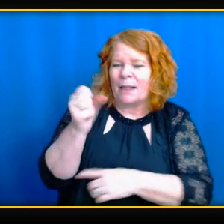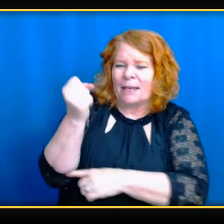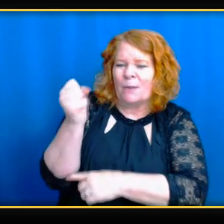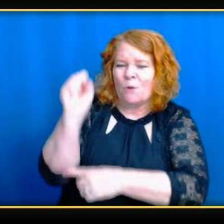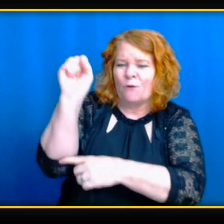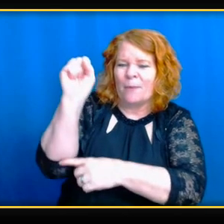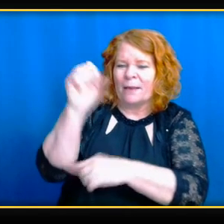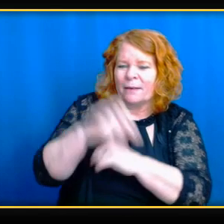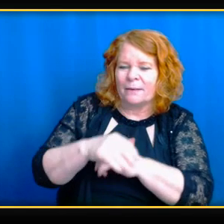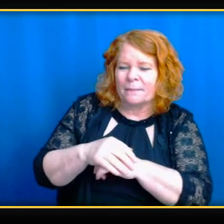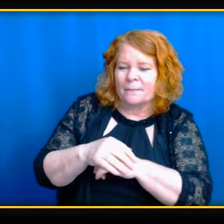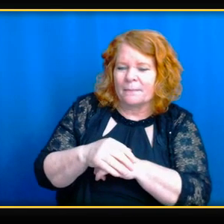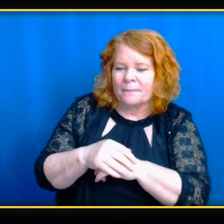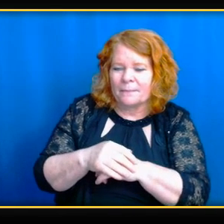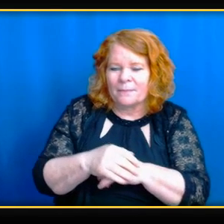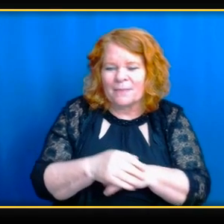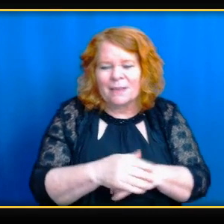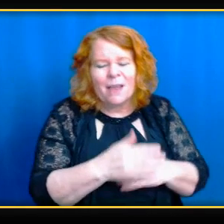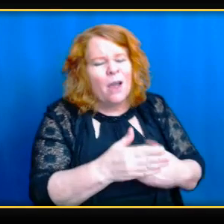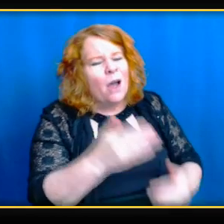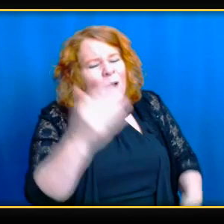a